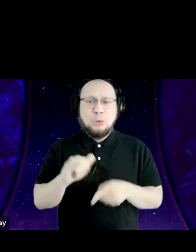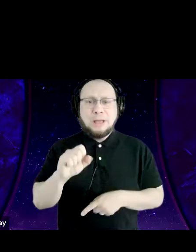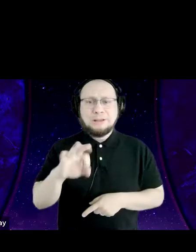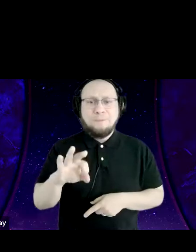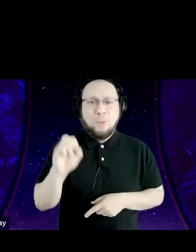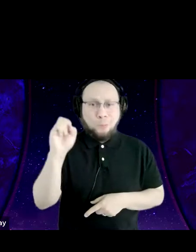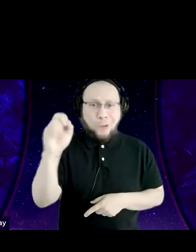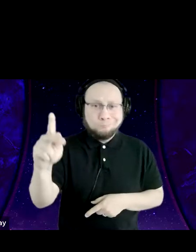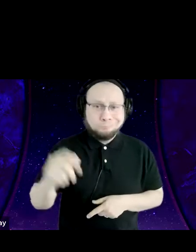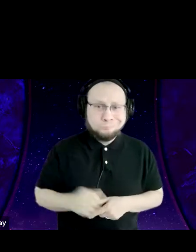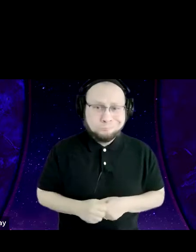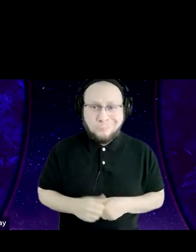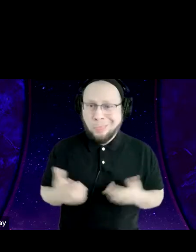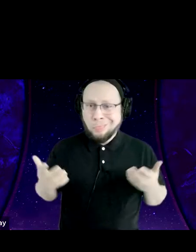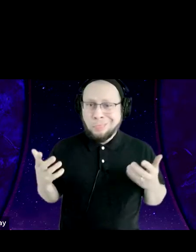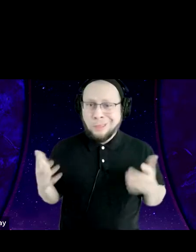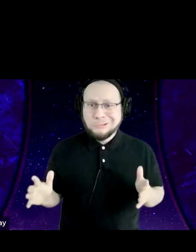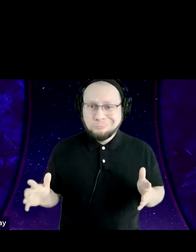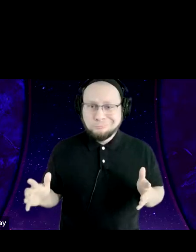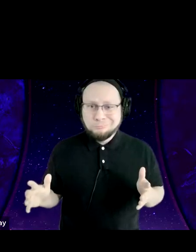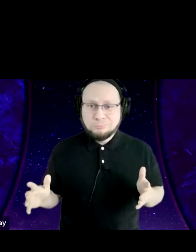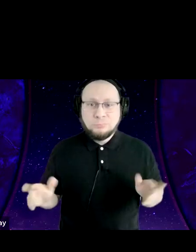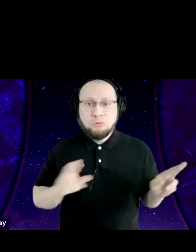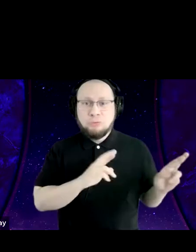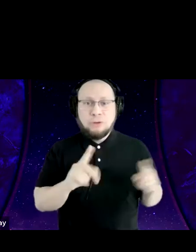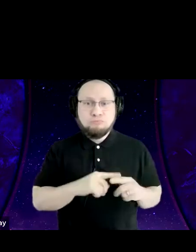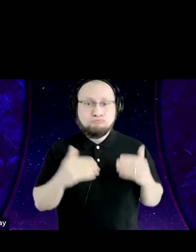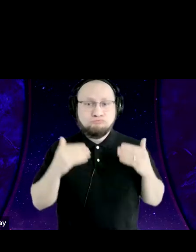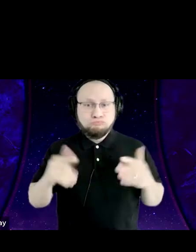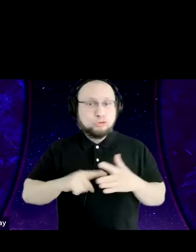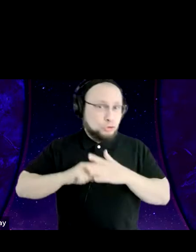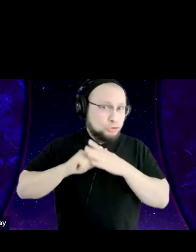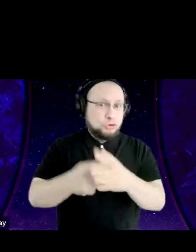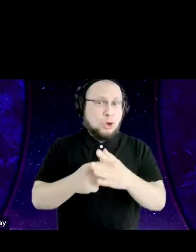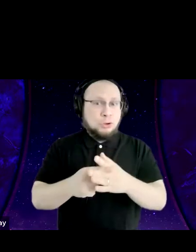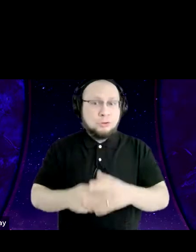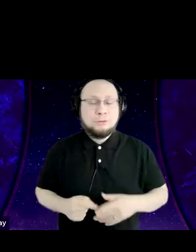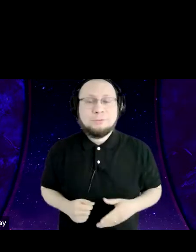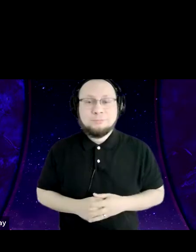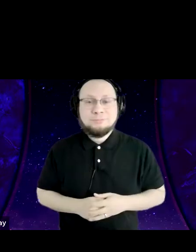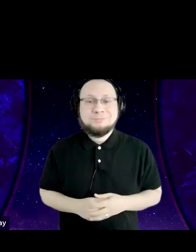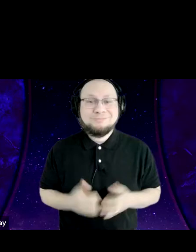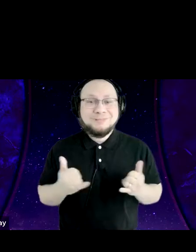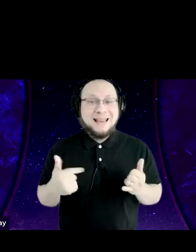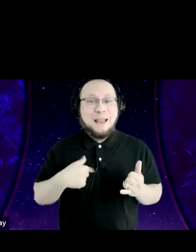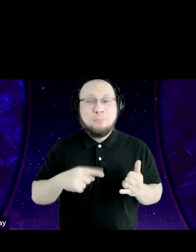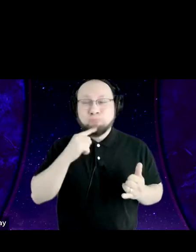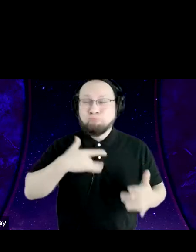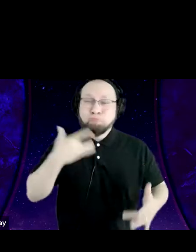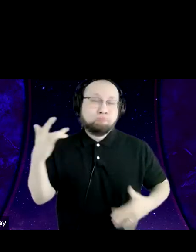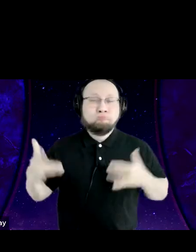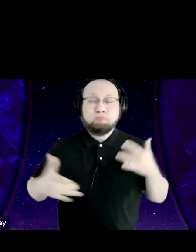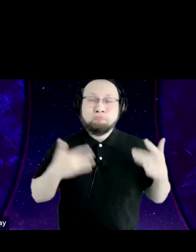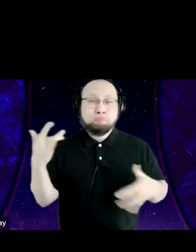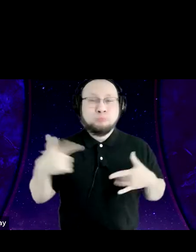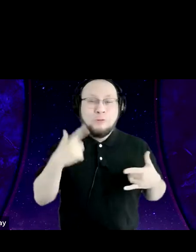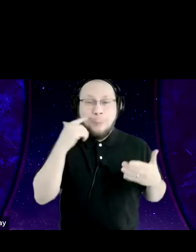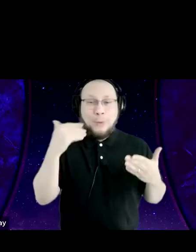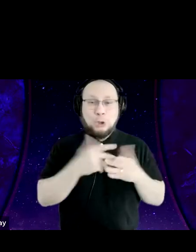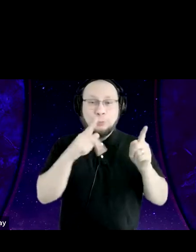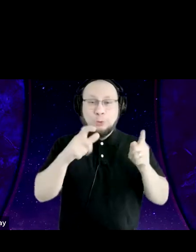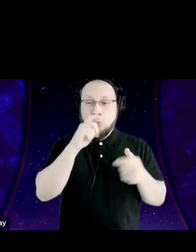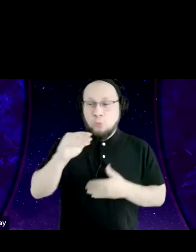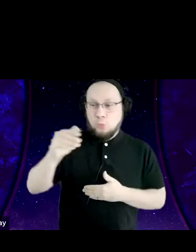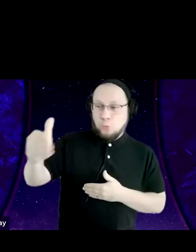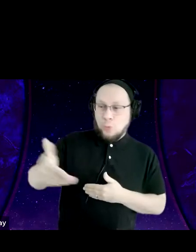Okay, that's all we got. We're ready to rumble. Today, I'm so excited about the new friend that I'm sharing with